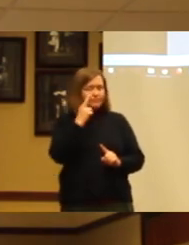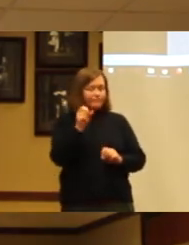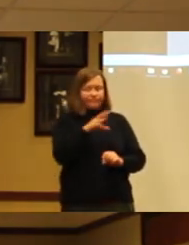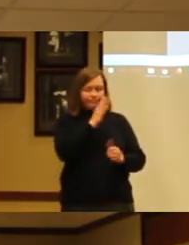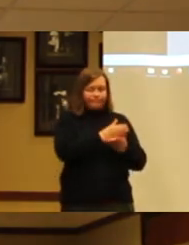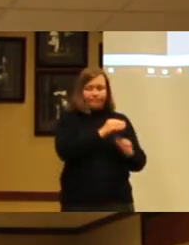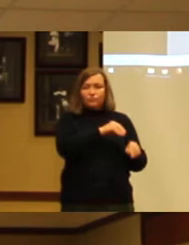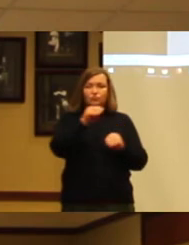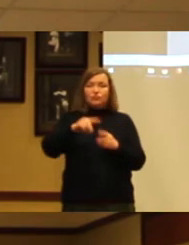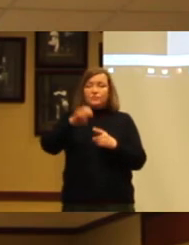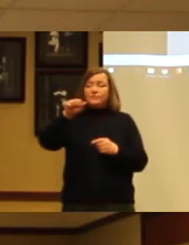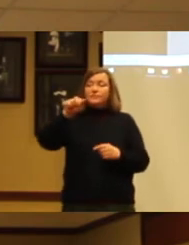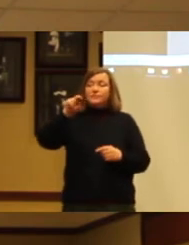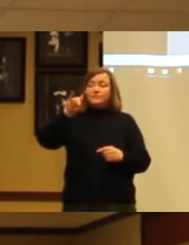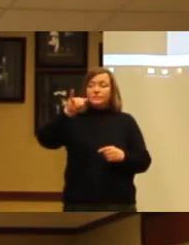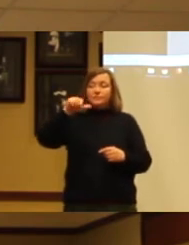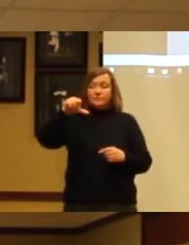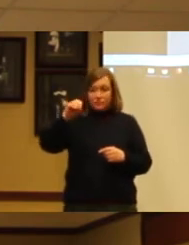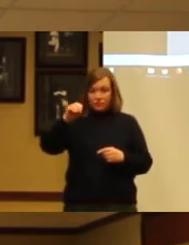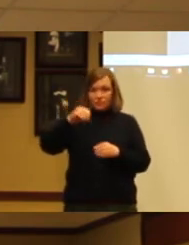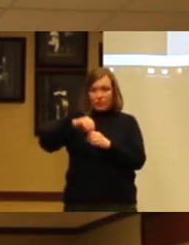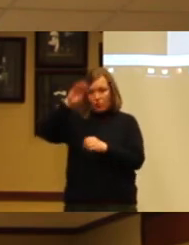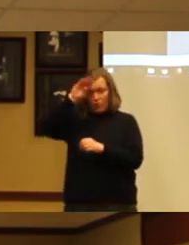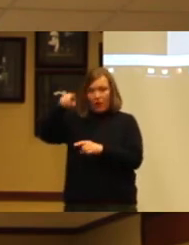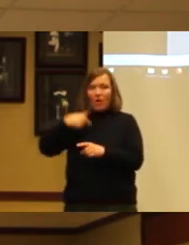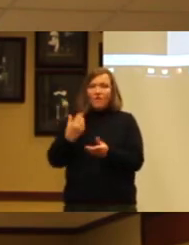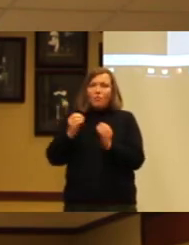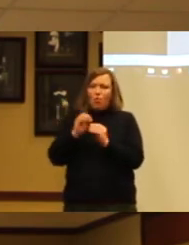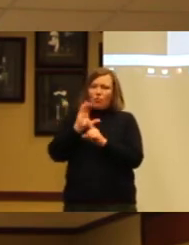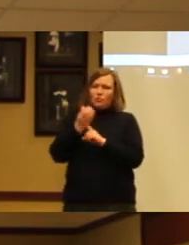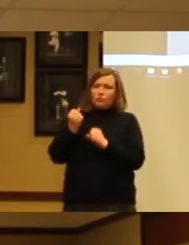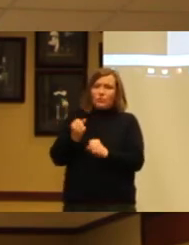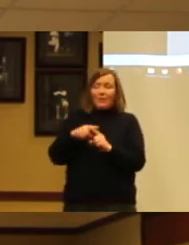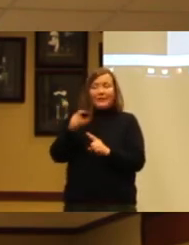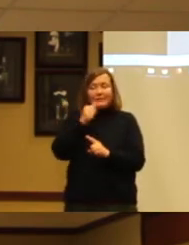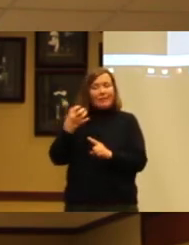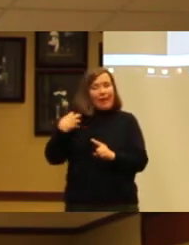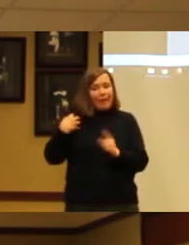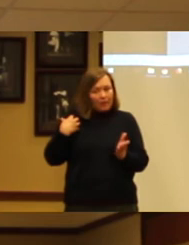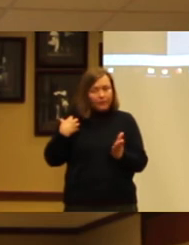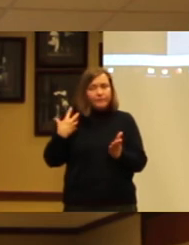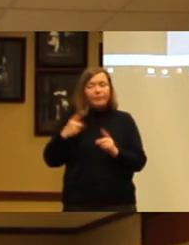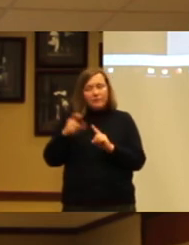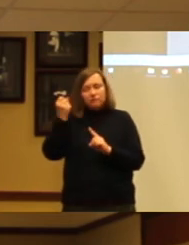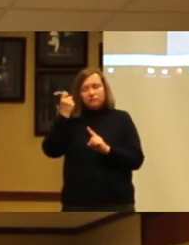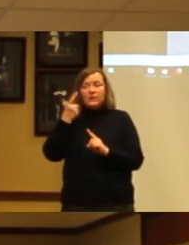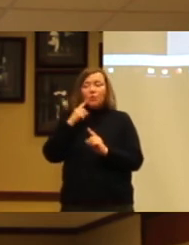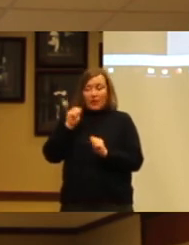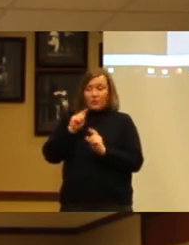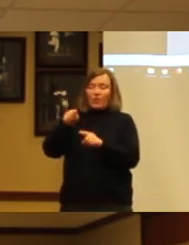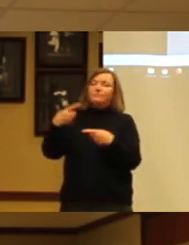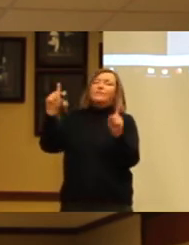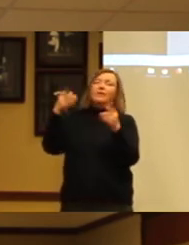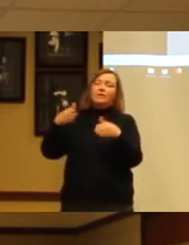Santiago de Cuba, where there is tremendous cultural life, but still it's not the capital. And then he was able to work